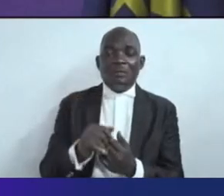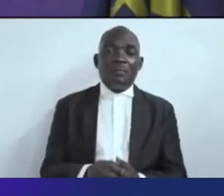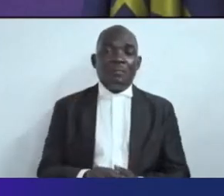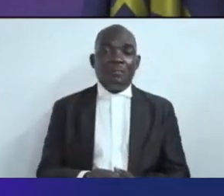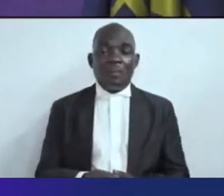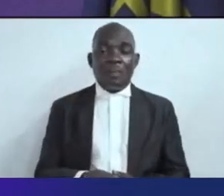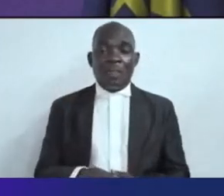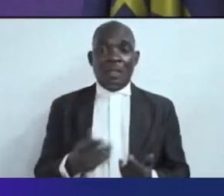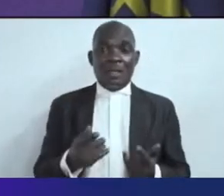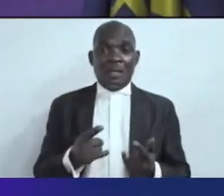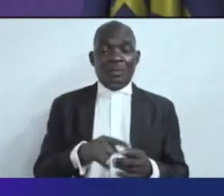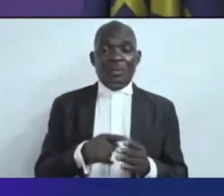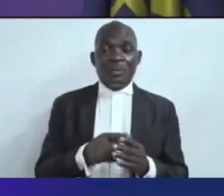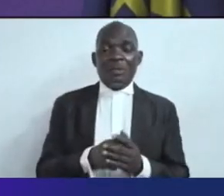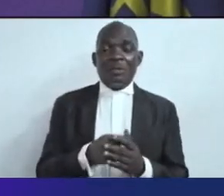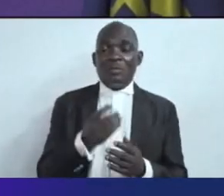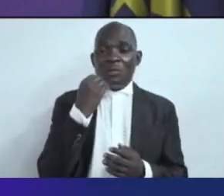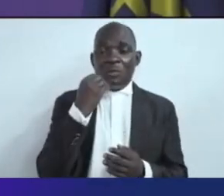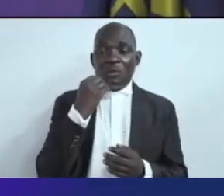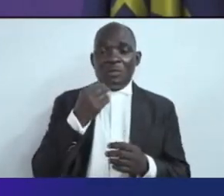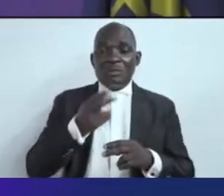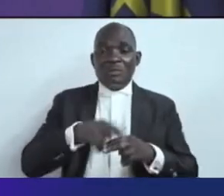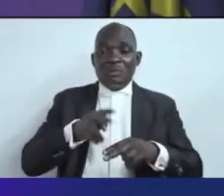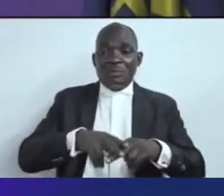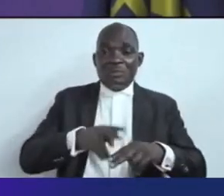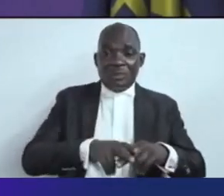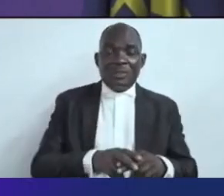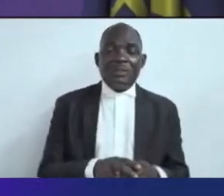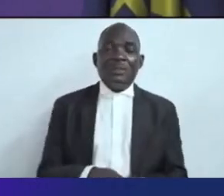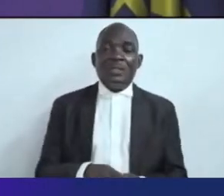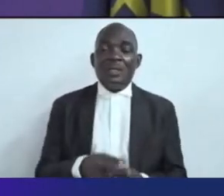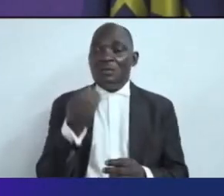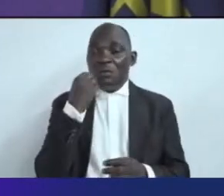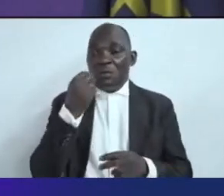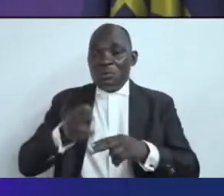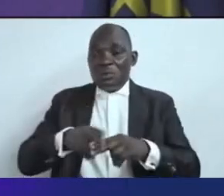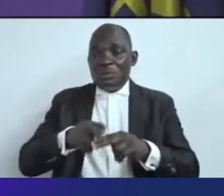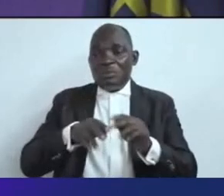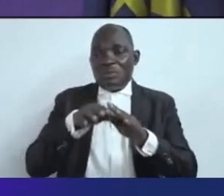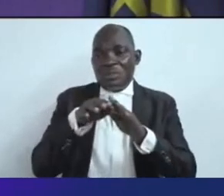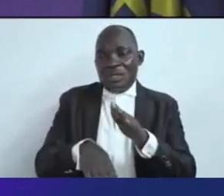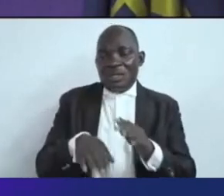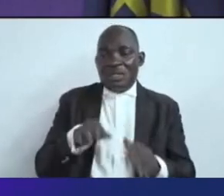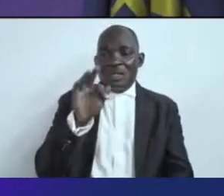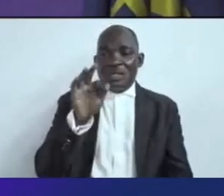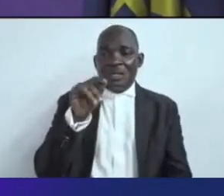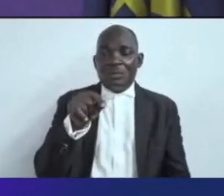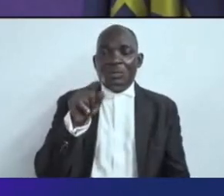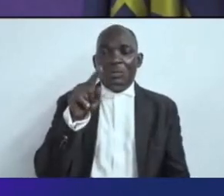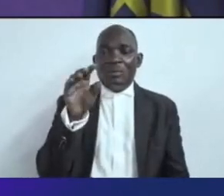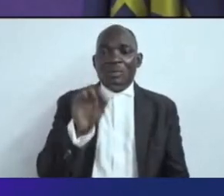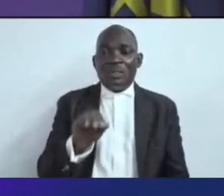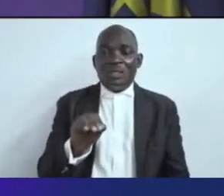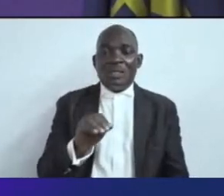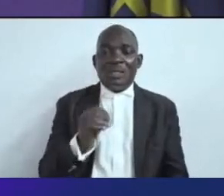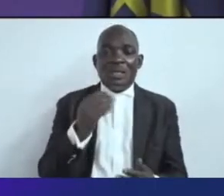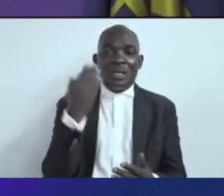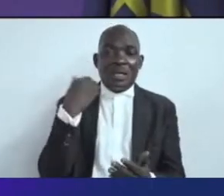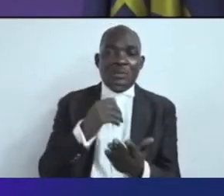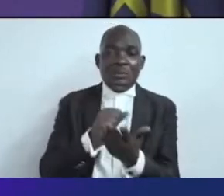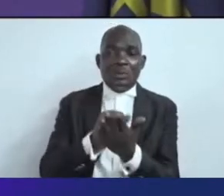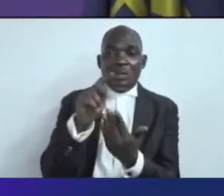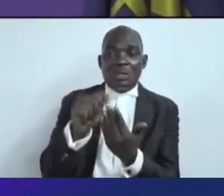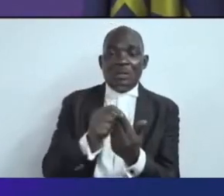2024, driven mainly by food inflation. Food inflation declined to 19.1% in August